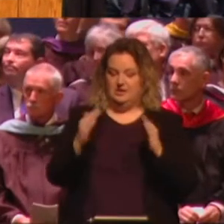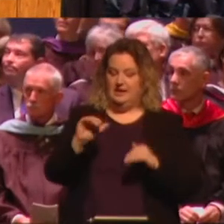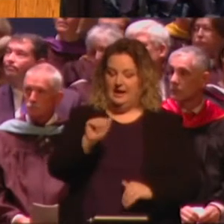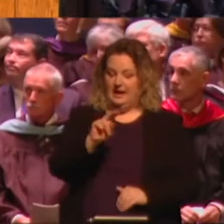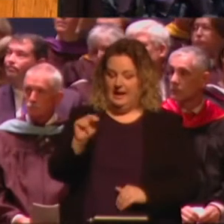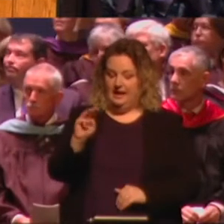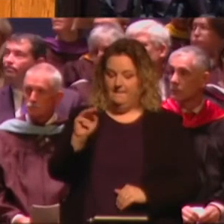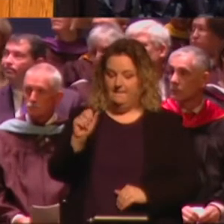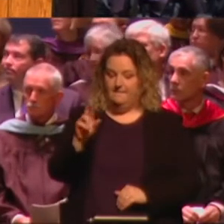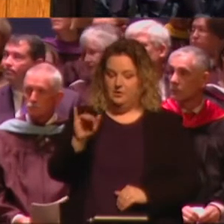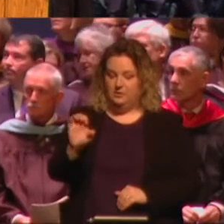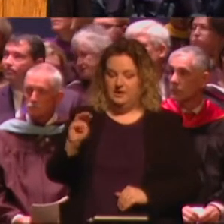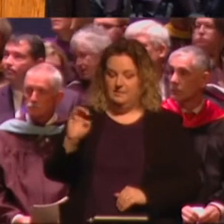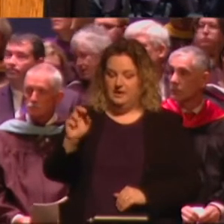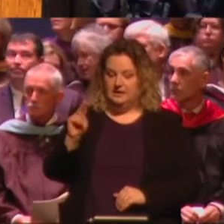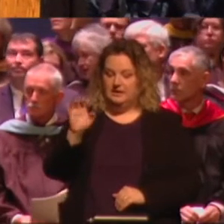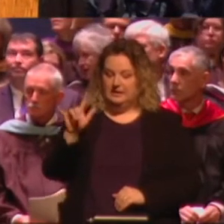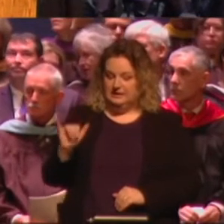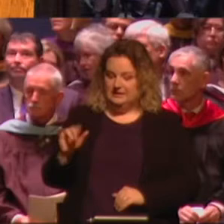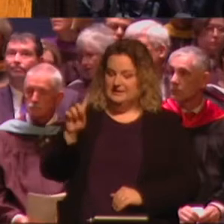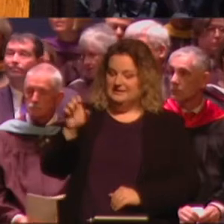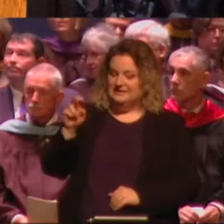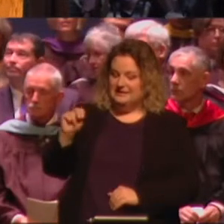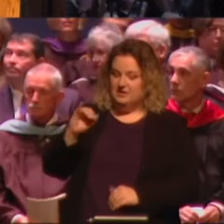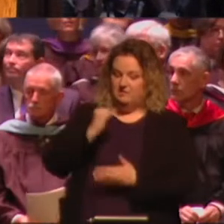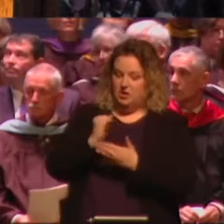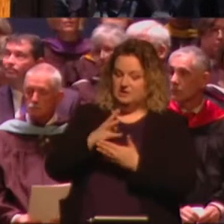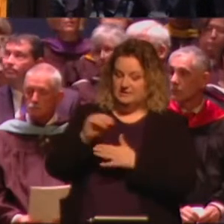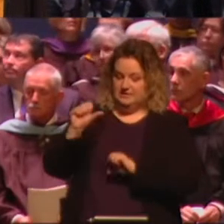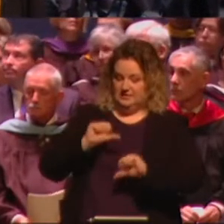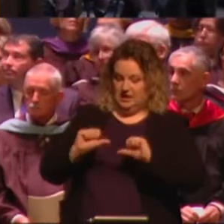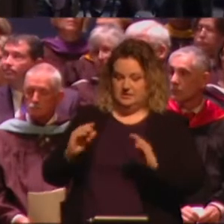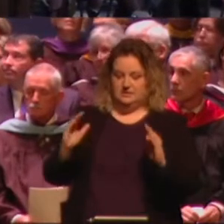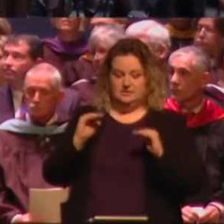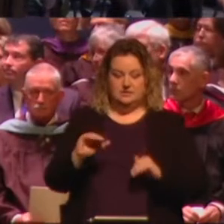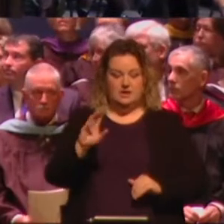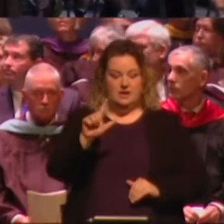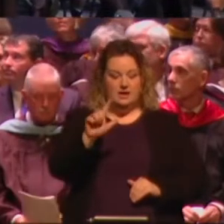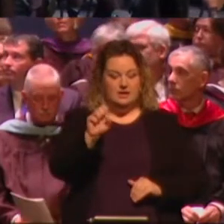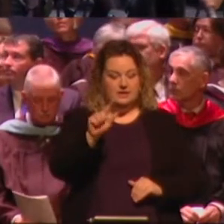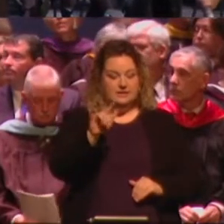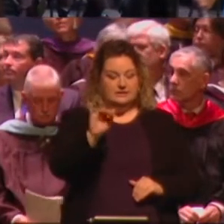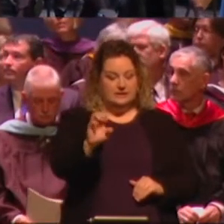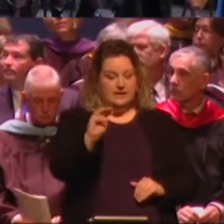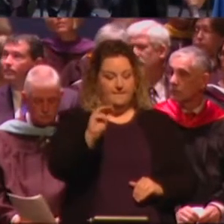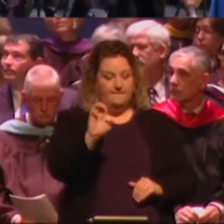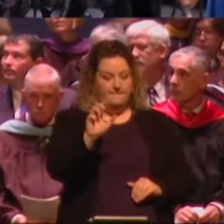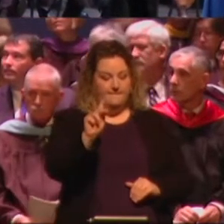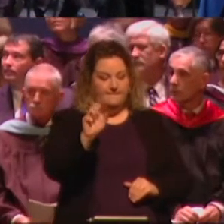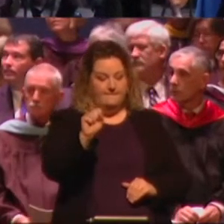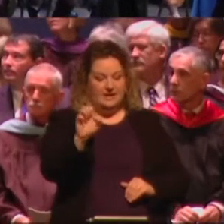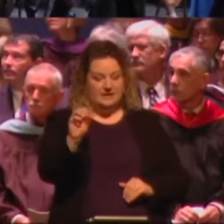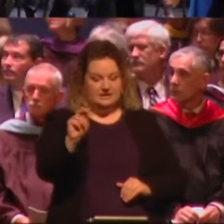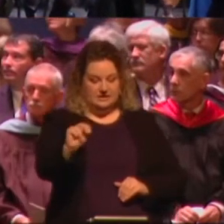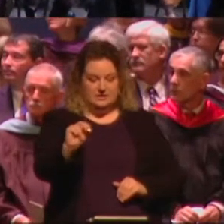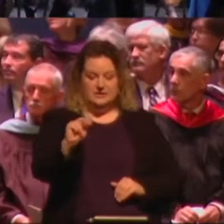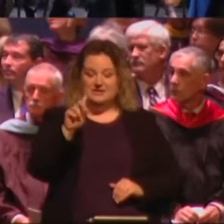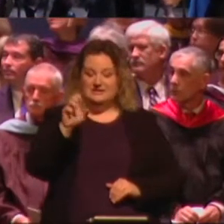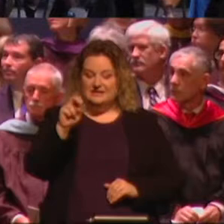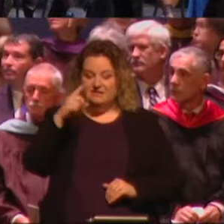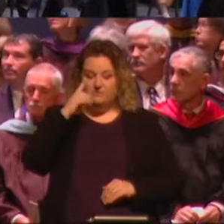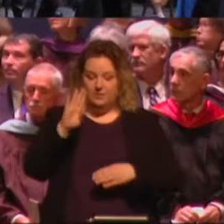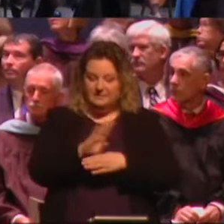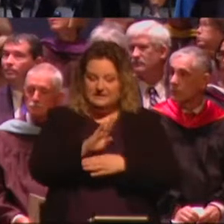Arts and Sciences. Dr. Leslie McKesson, Dean of Business, Public Service, and Academic